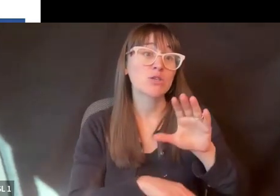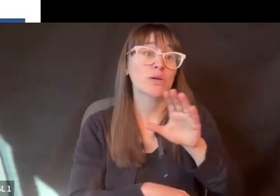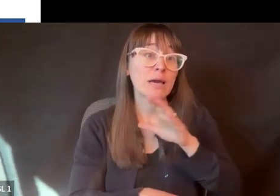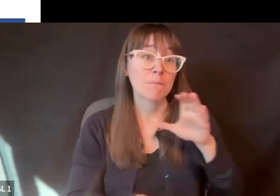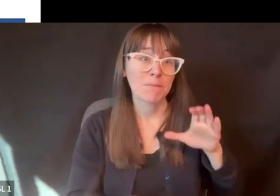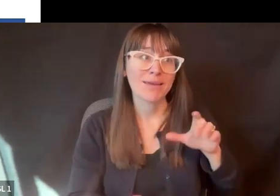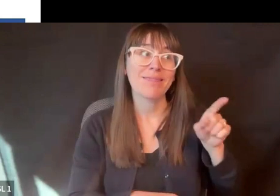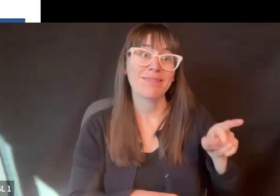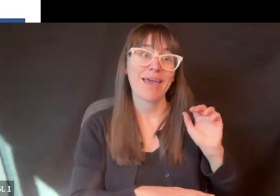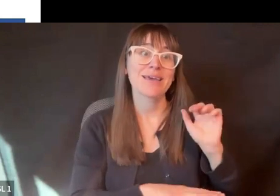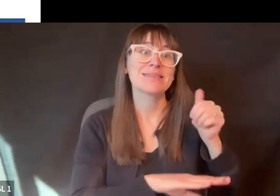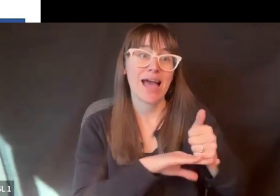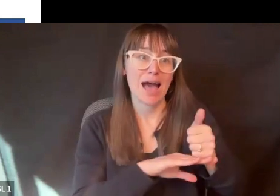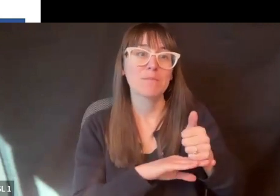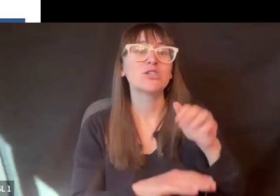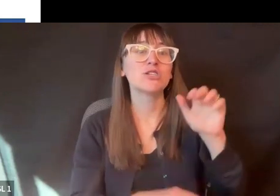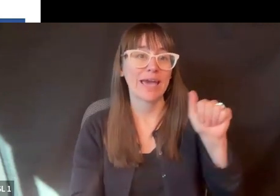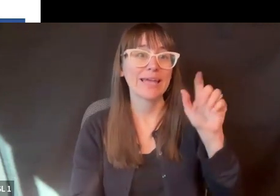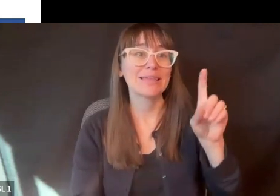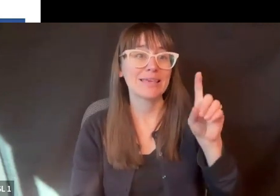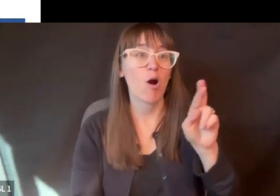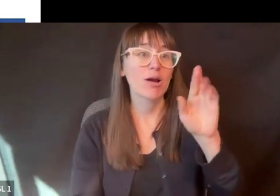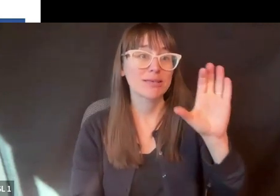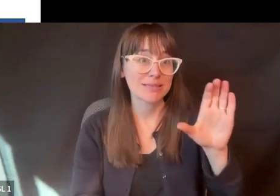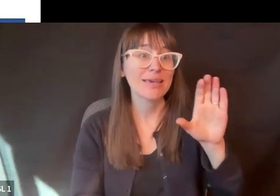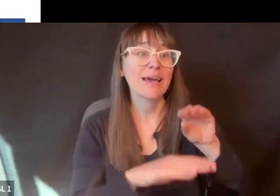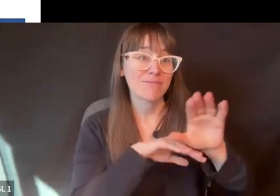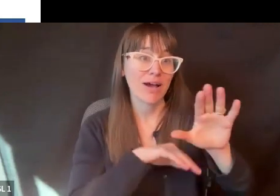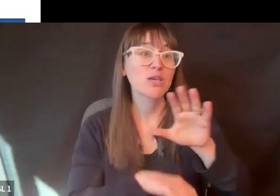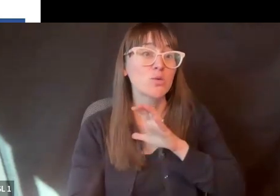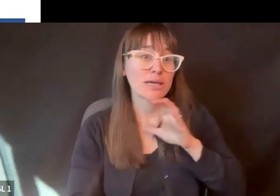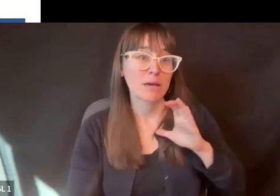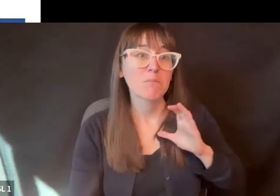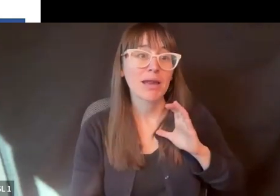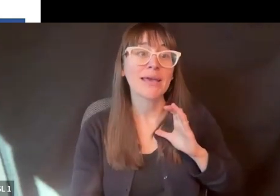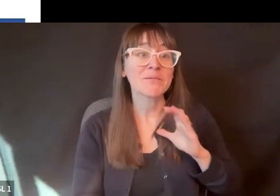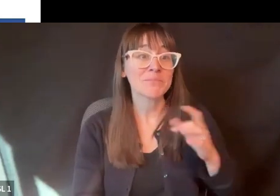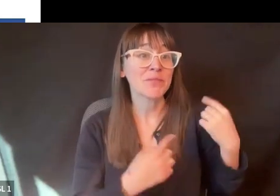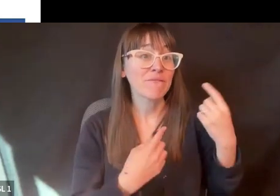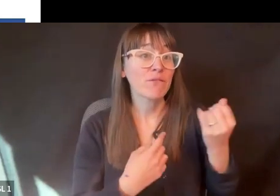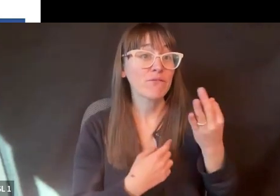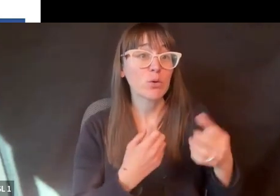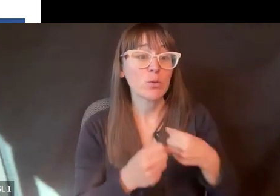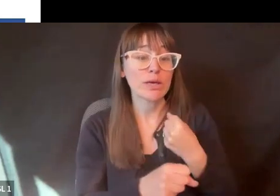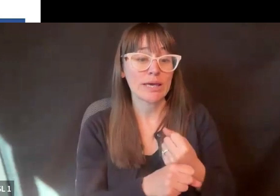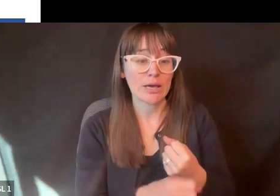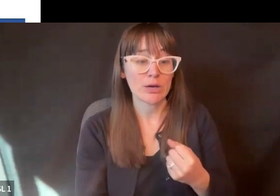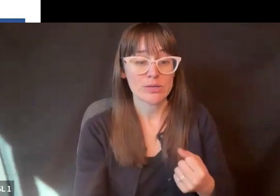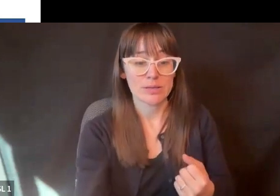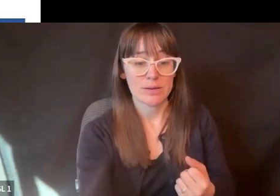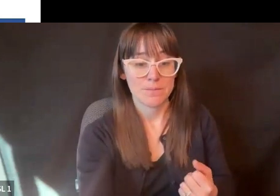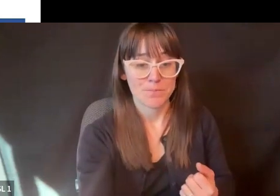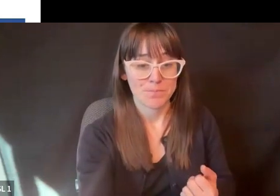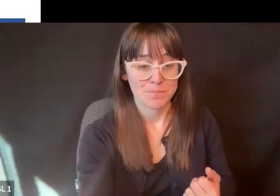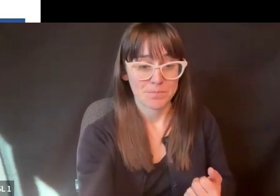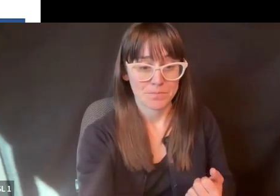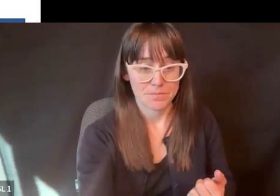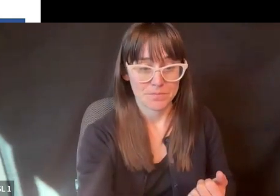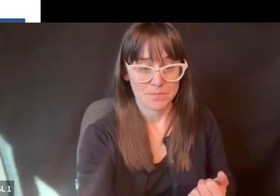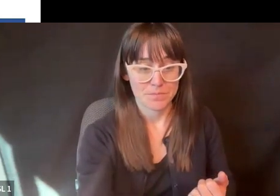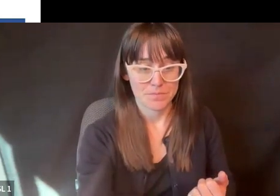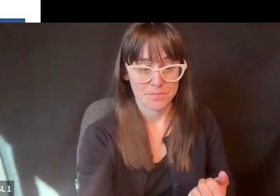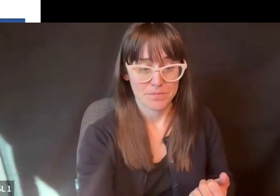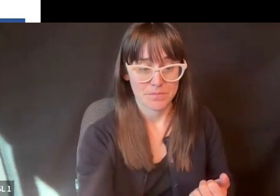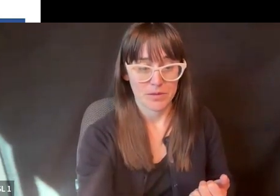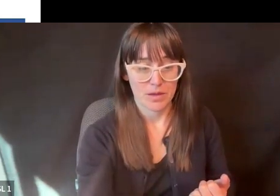Committee, which established the ADRC Advisory Committee. So it's been going on for a few years here. I even had the